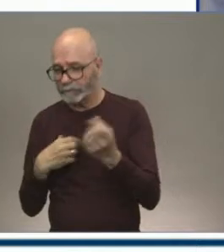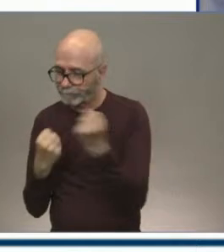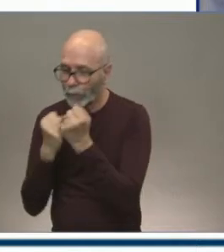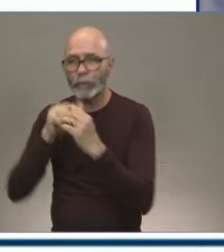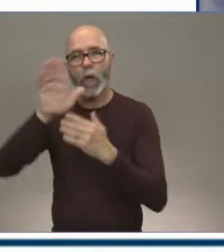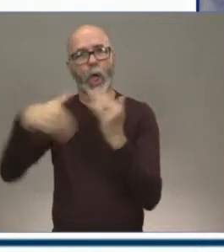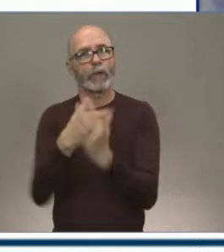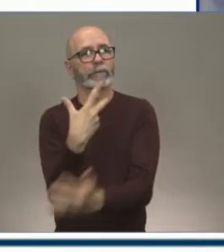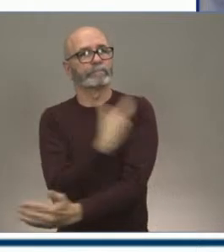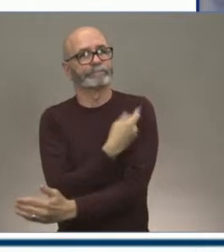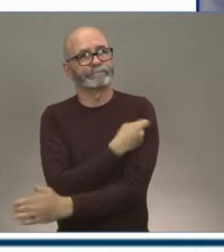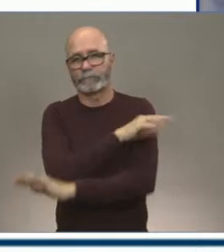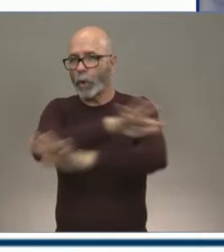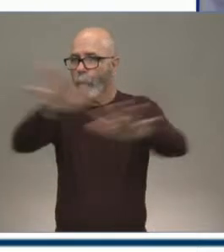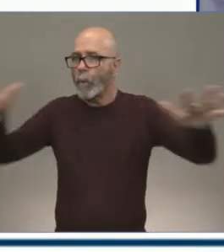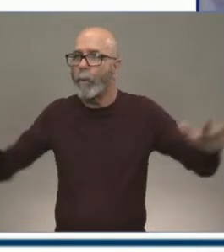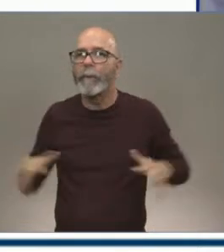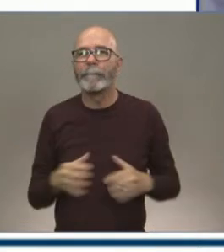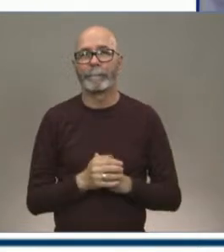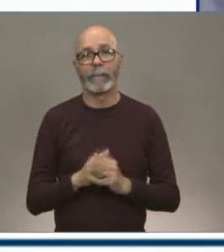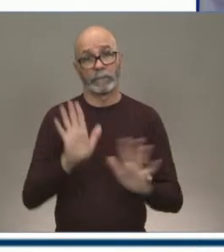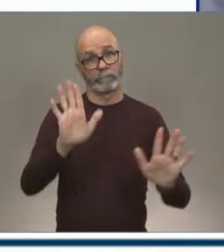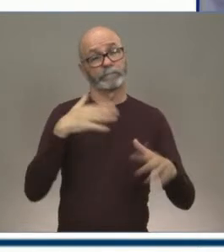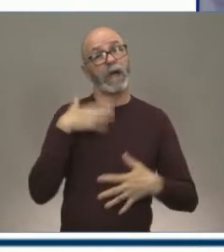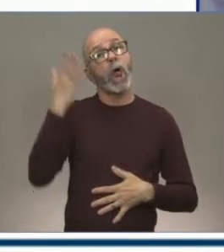acknowledge my staff.